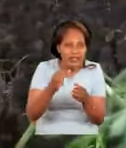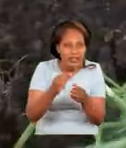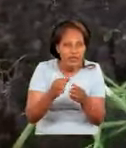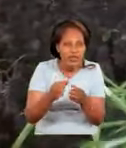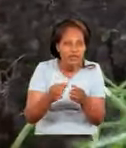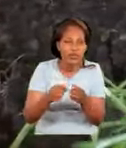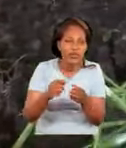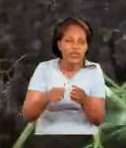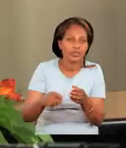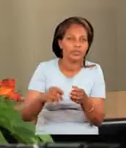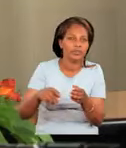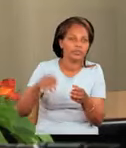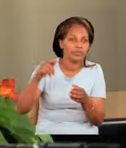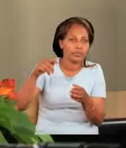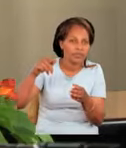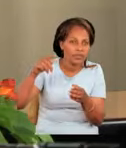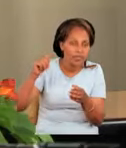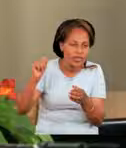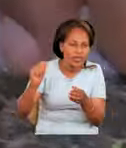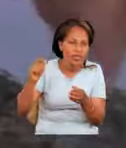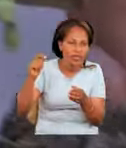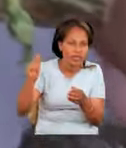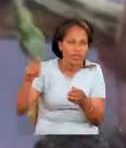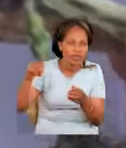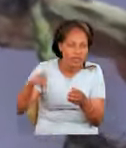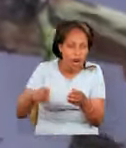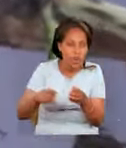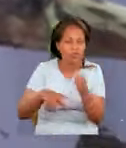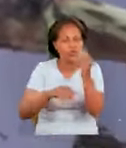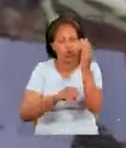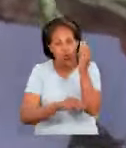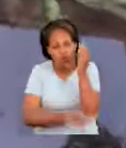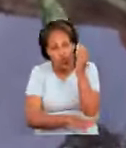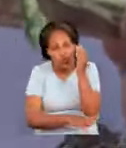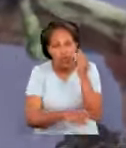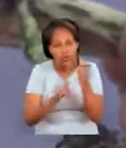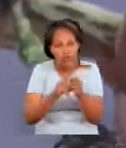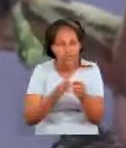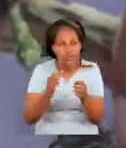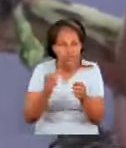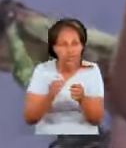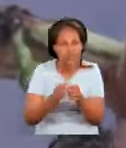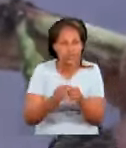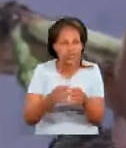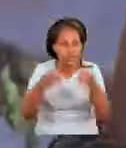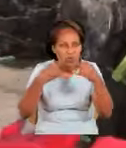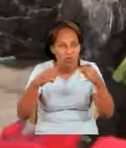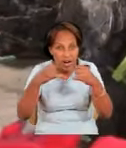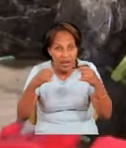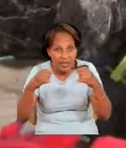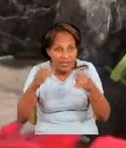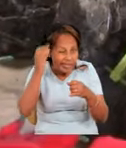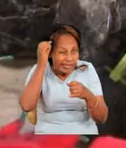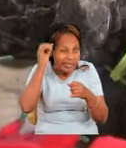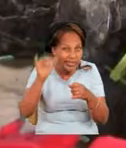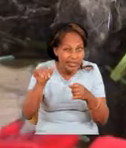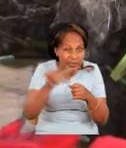taproot, but these roots are called fibrous roots. Fibrous means